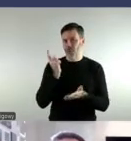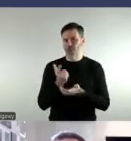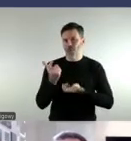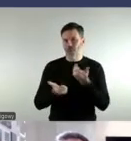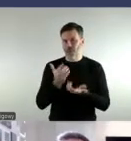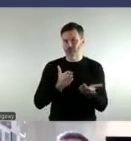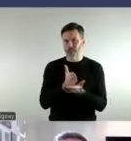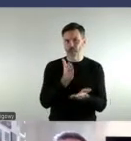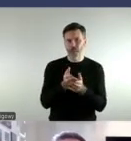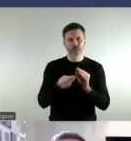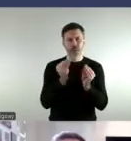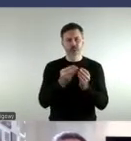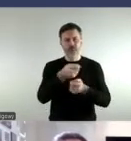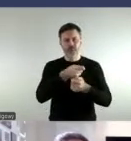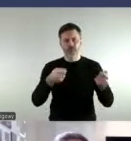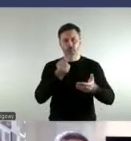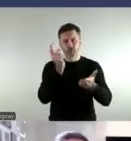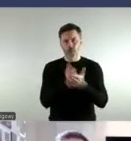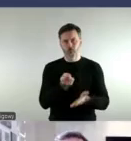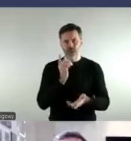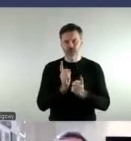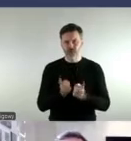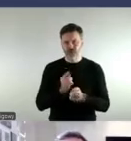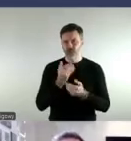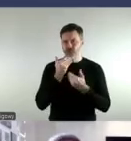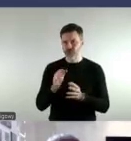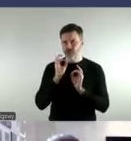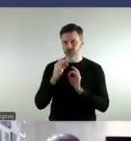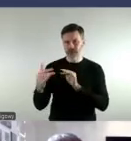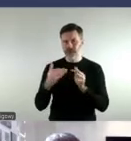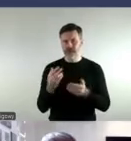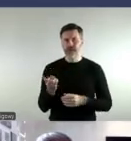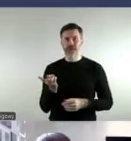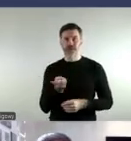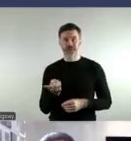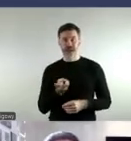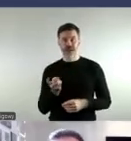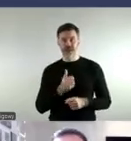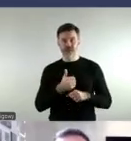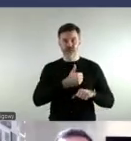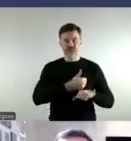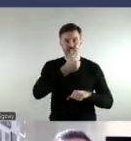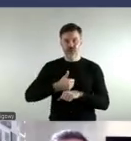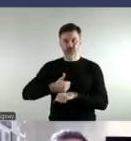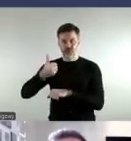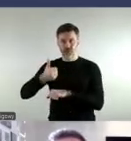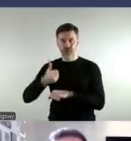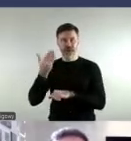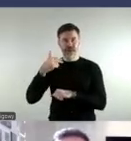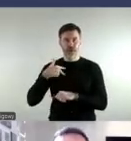to make decisions, to identify problems and solutions to them. These are our chiefs of